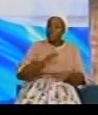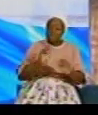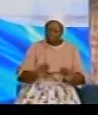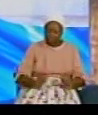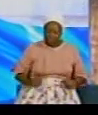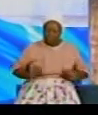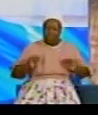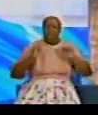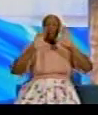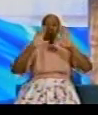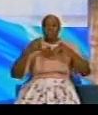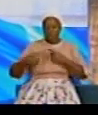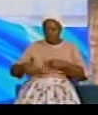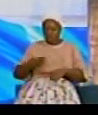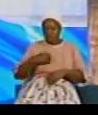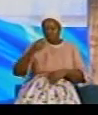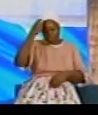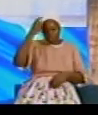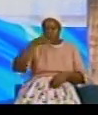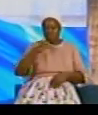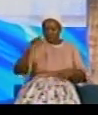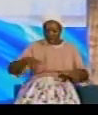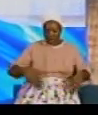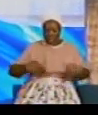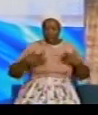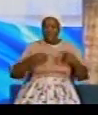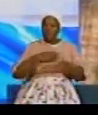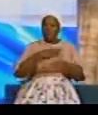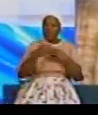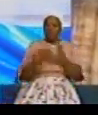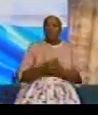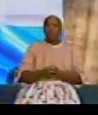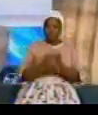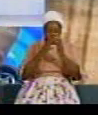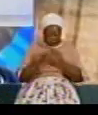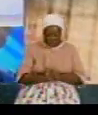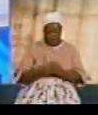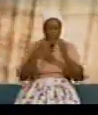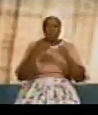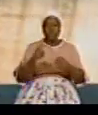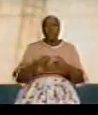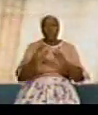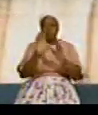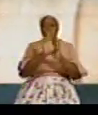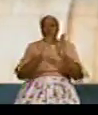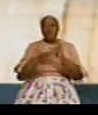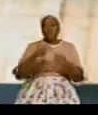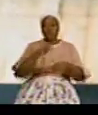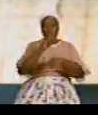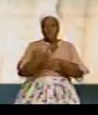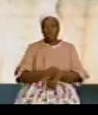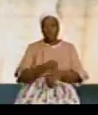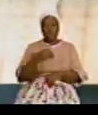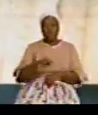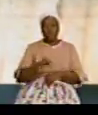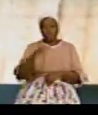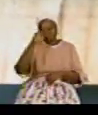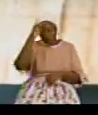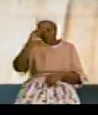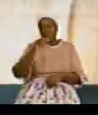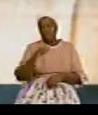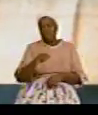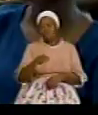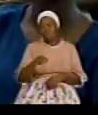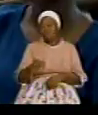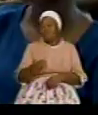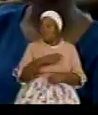your mind and your life and your devotion to the commandment tradition of men. The